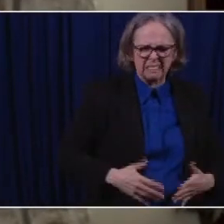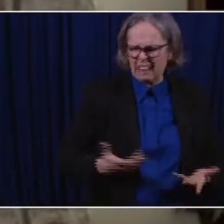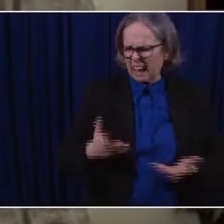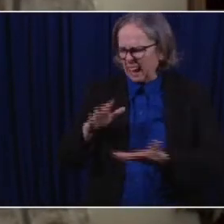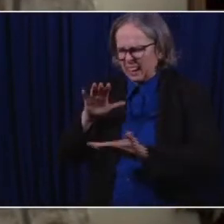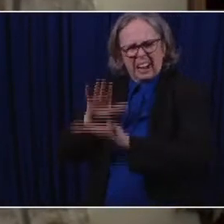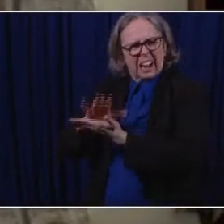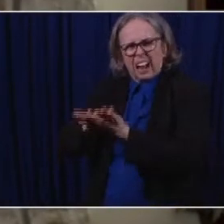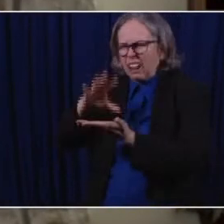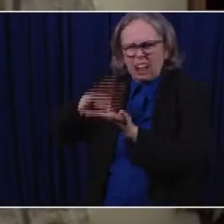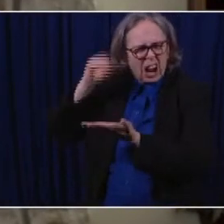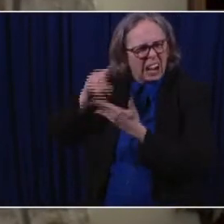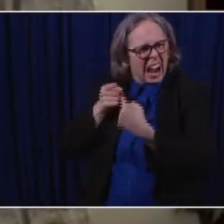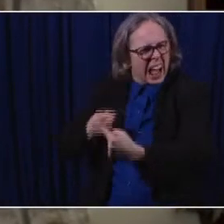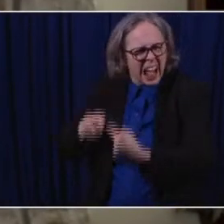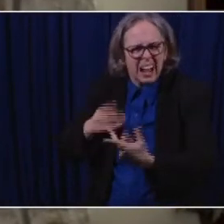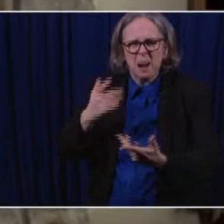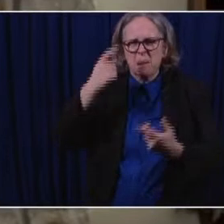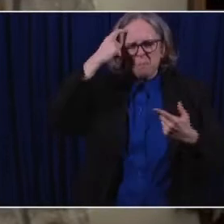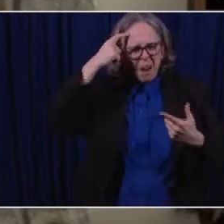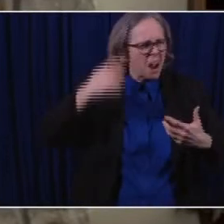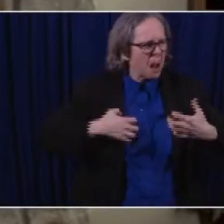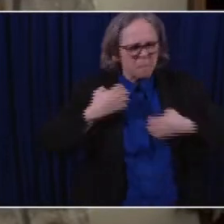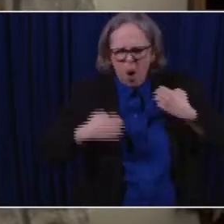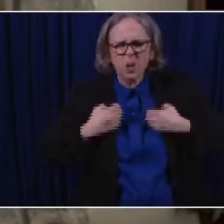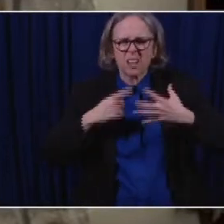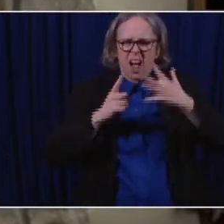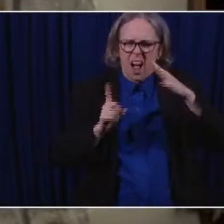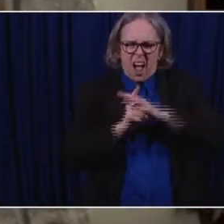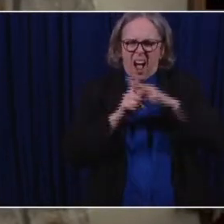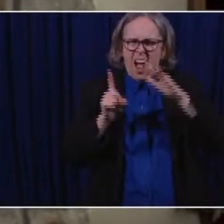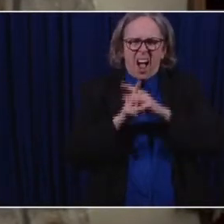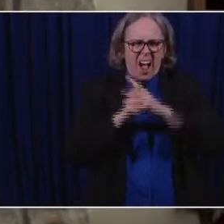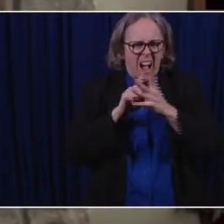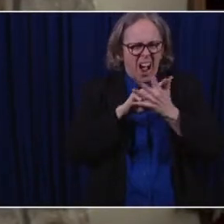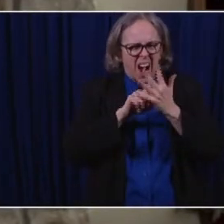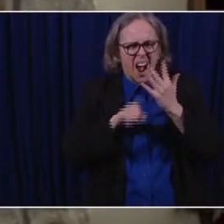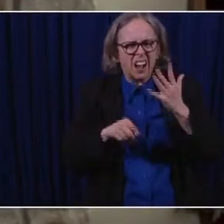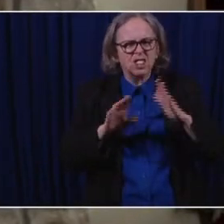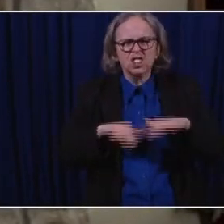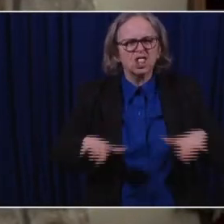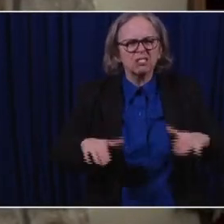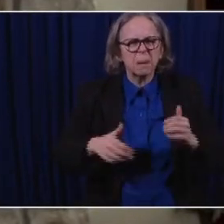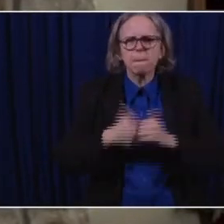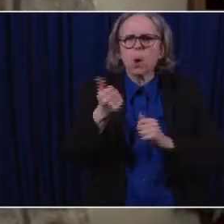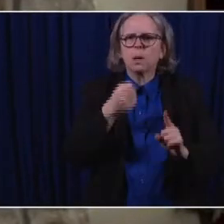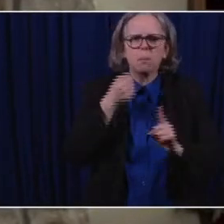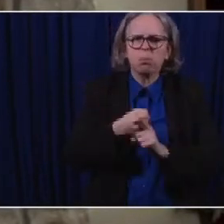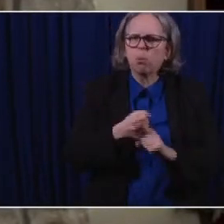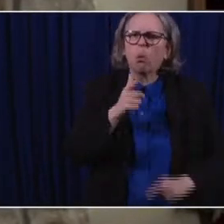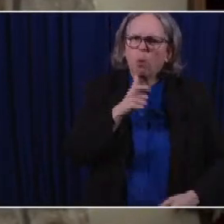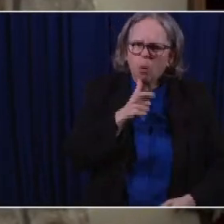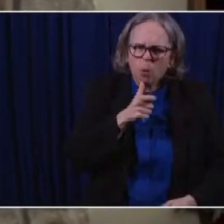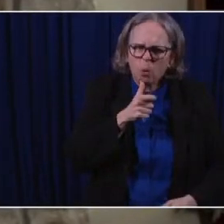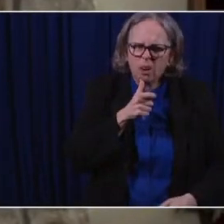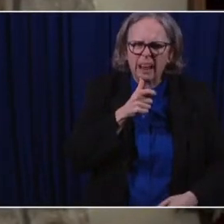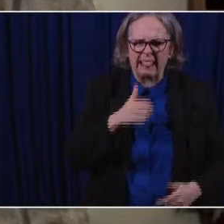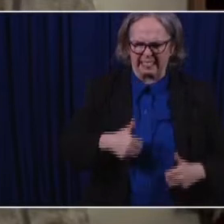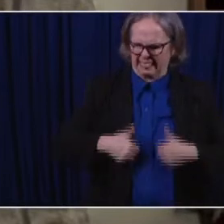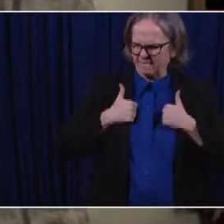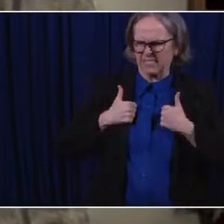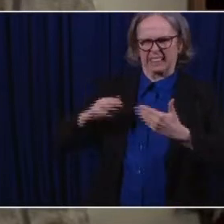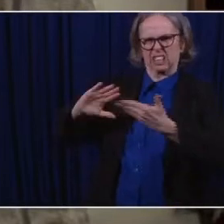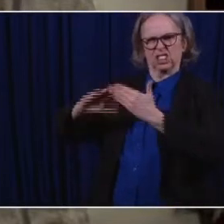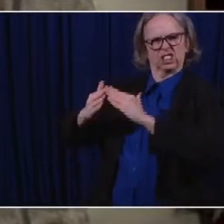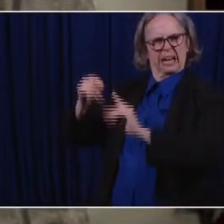And the kids who have taken the most brunt of this are the kids in our cities. Now, not